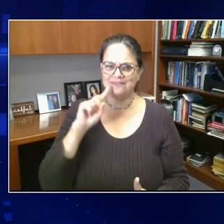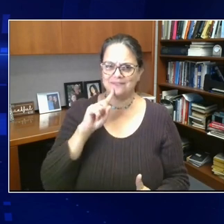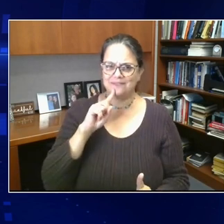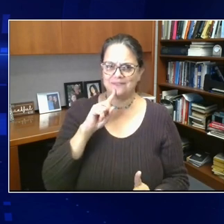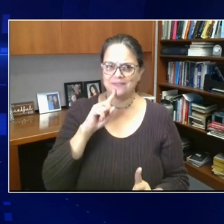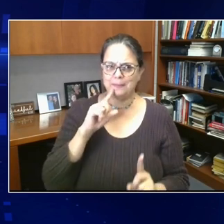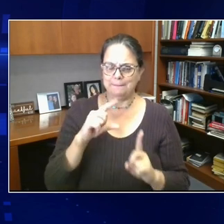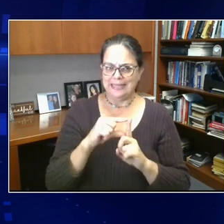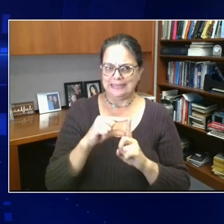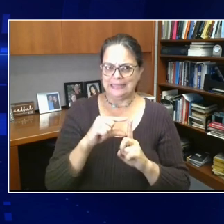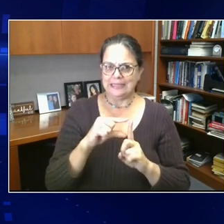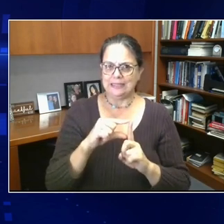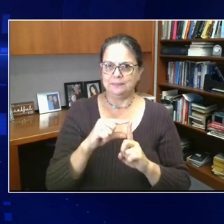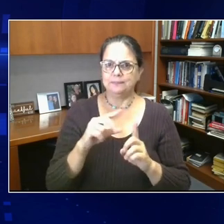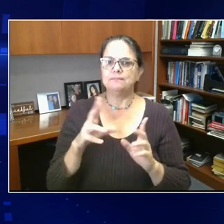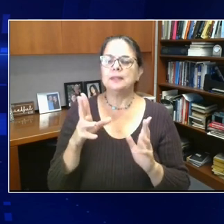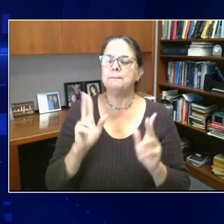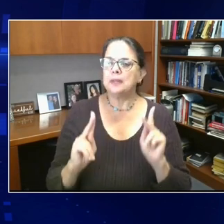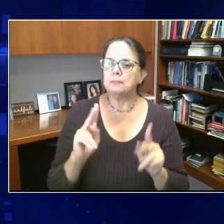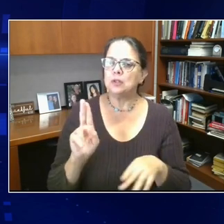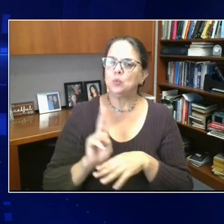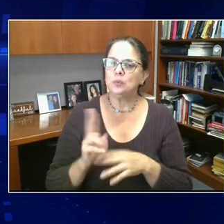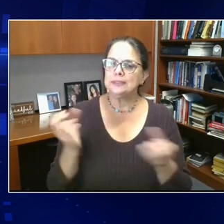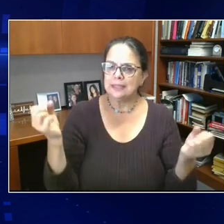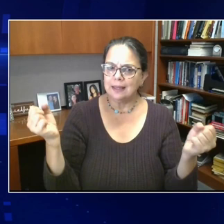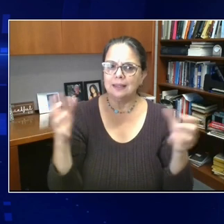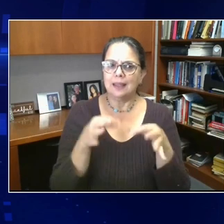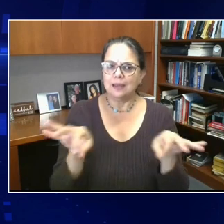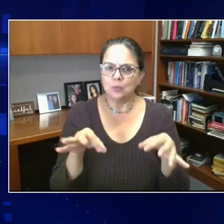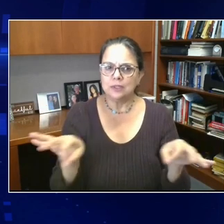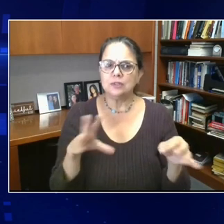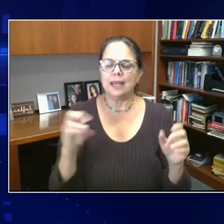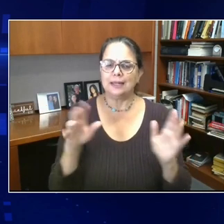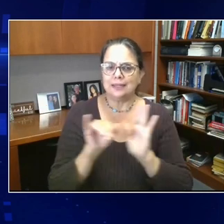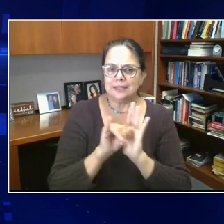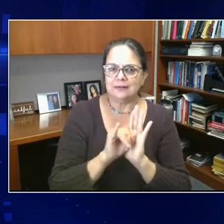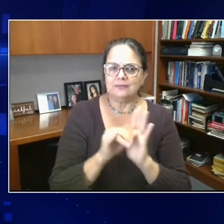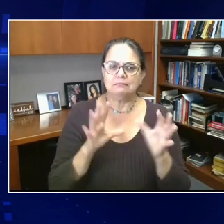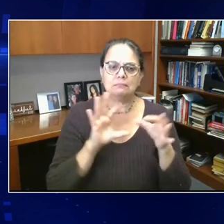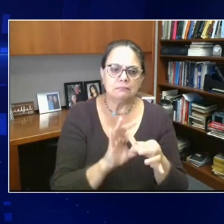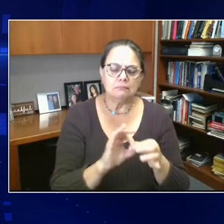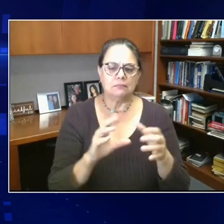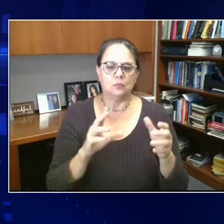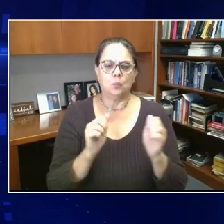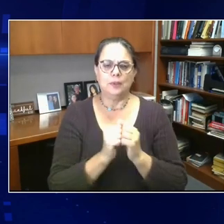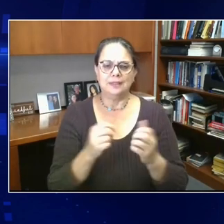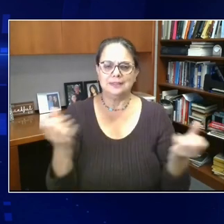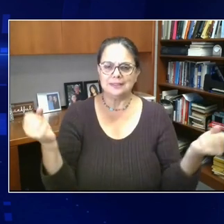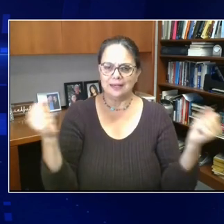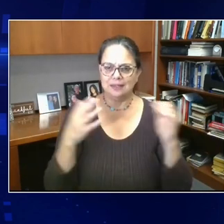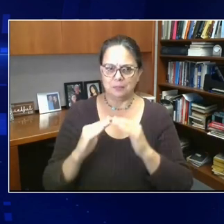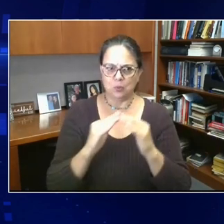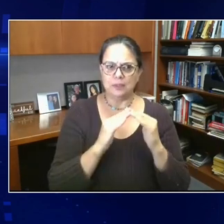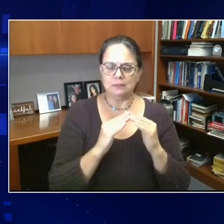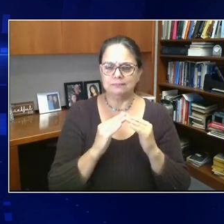You may have heard the term uppercase deaf, which refers to those who use assigned language